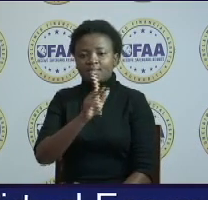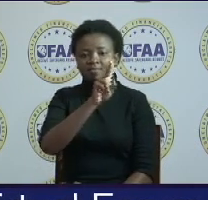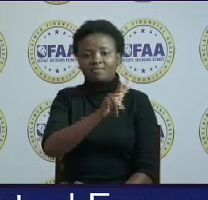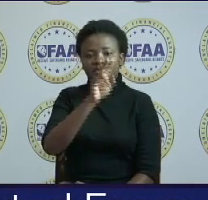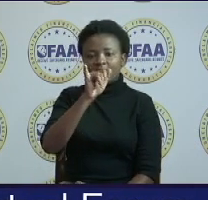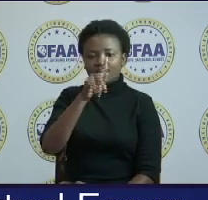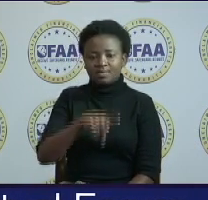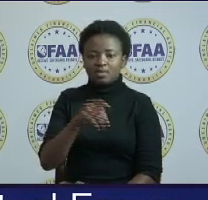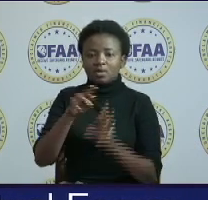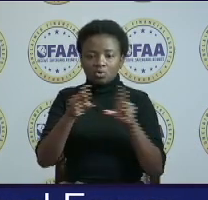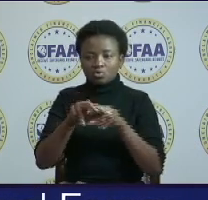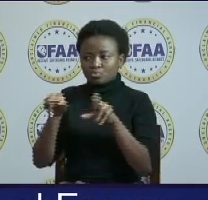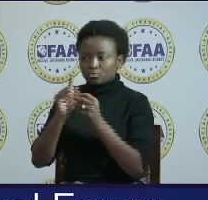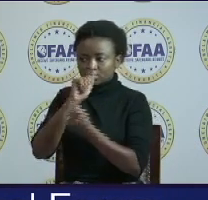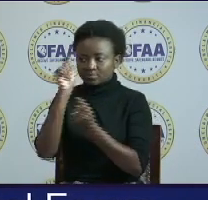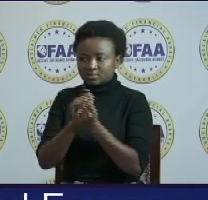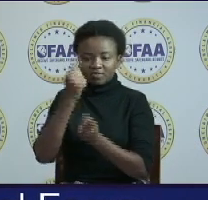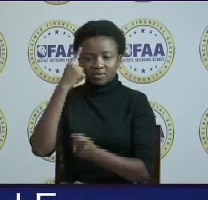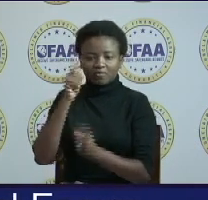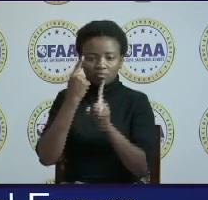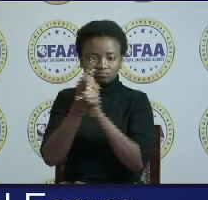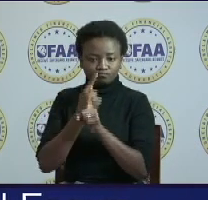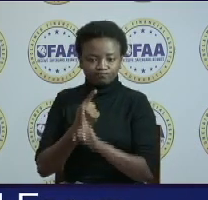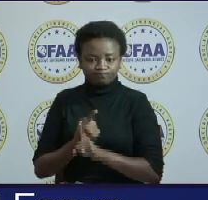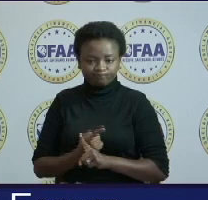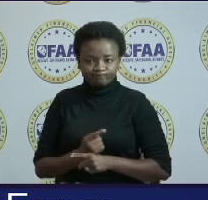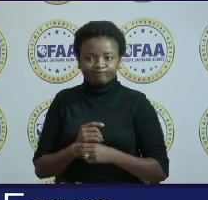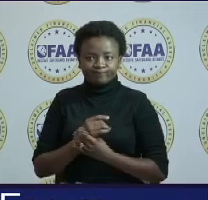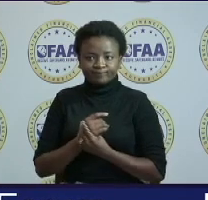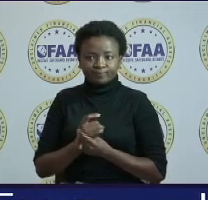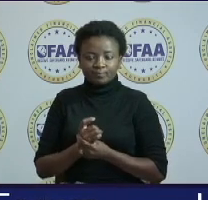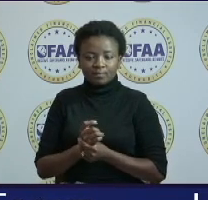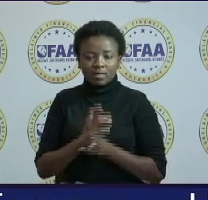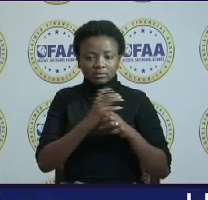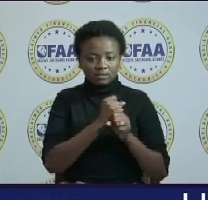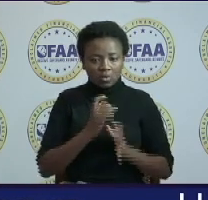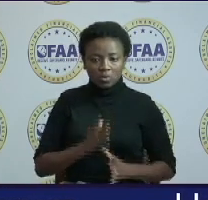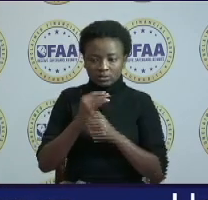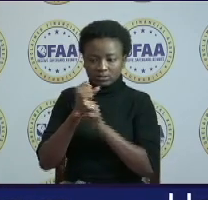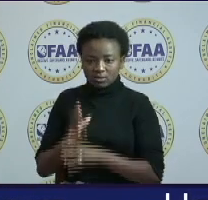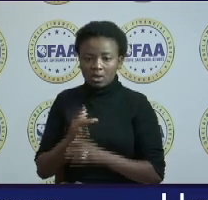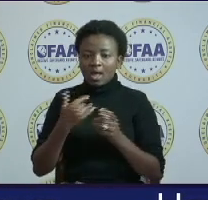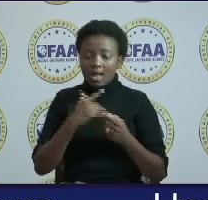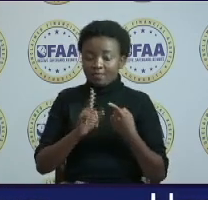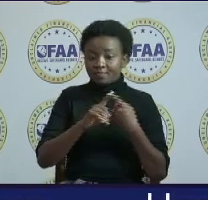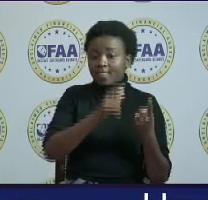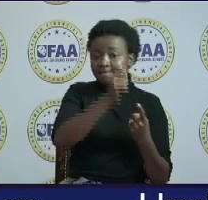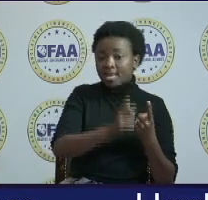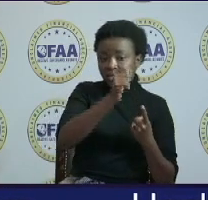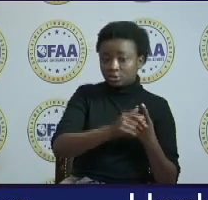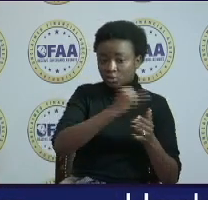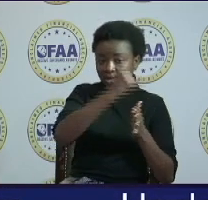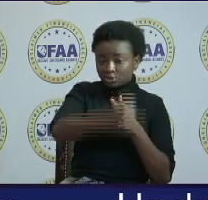have been specifically put aside for various holders. We have a VIP room for the pension, circles and